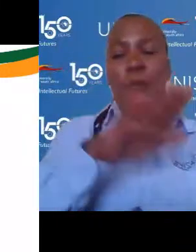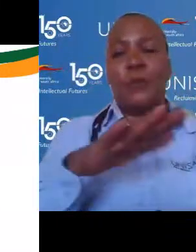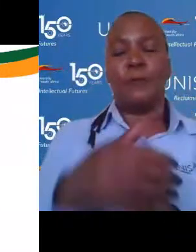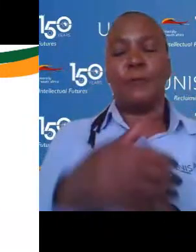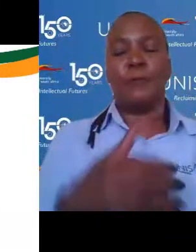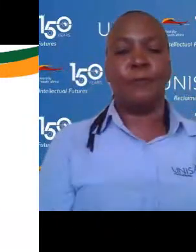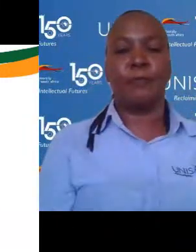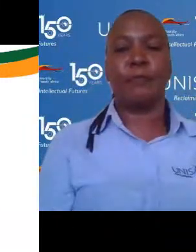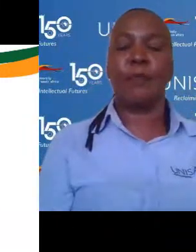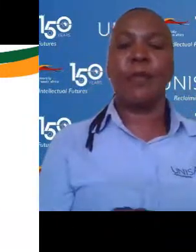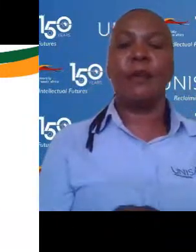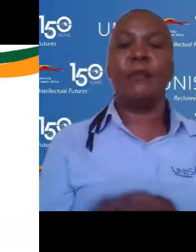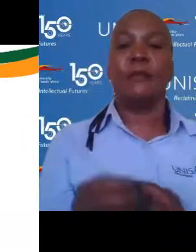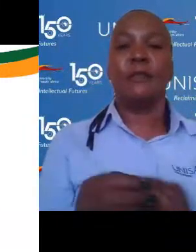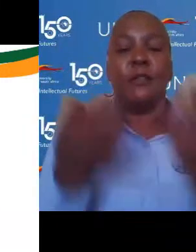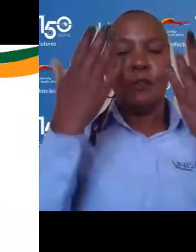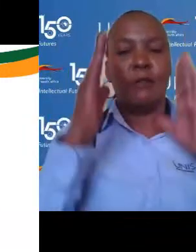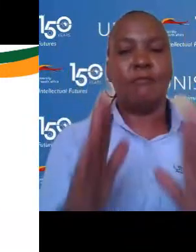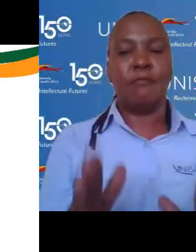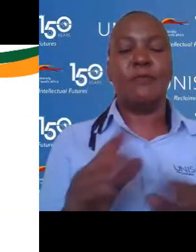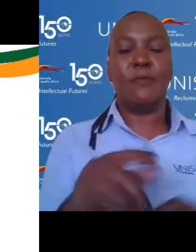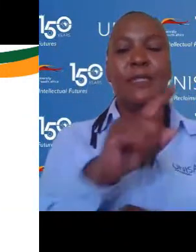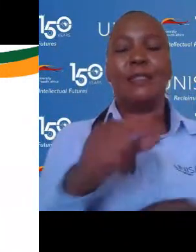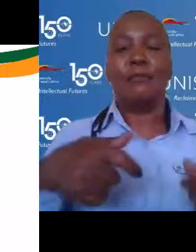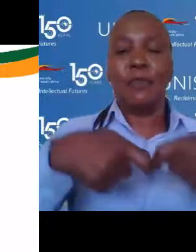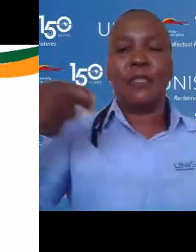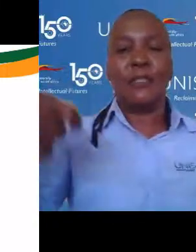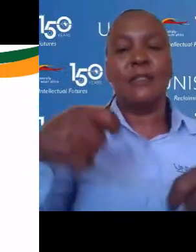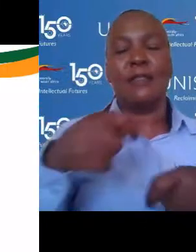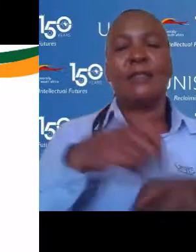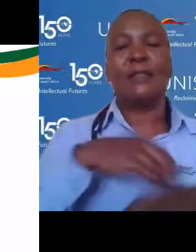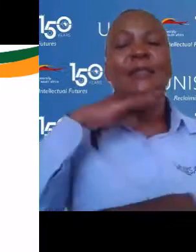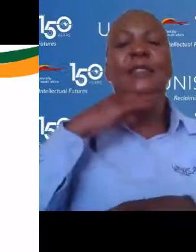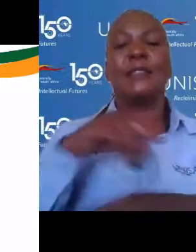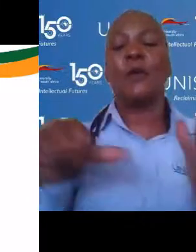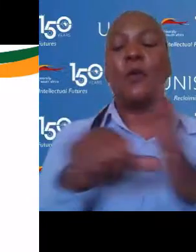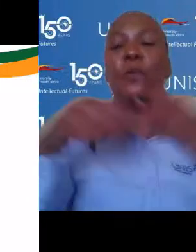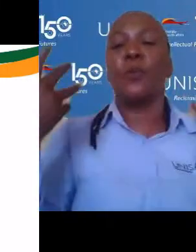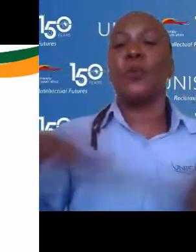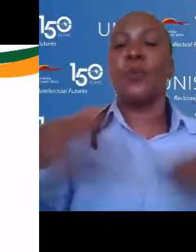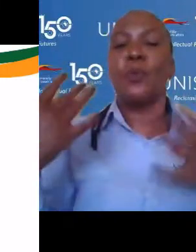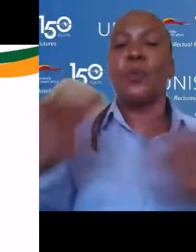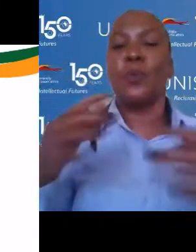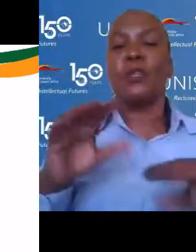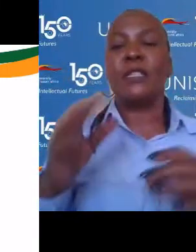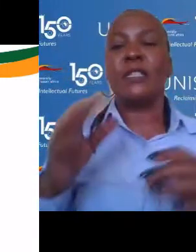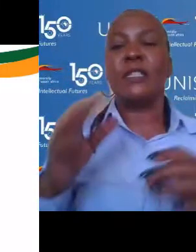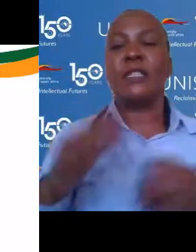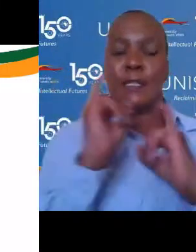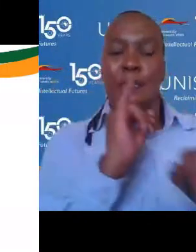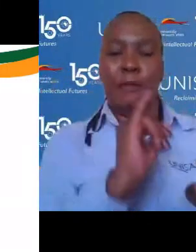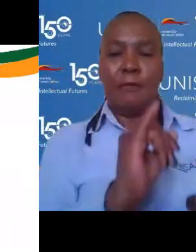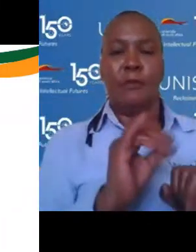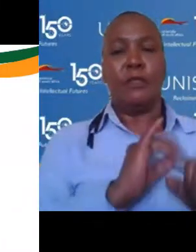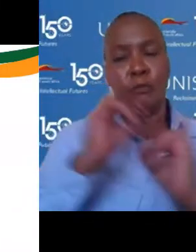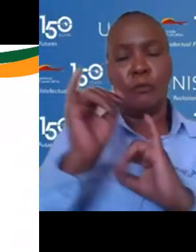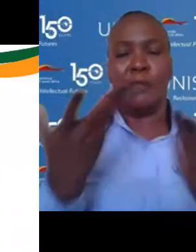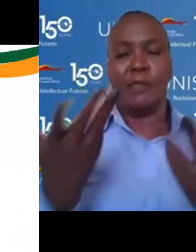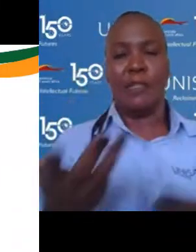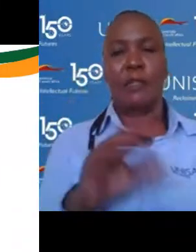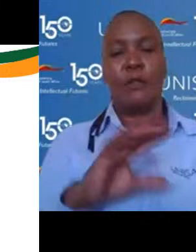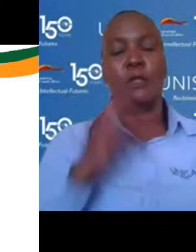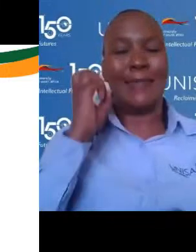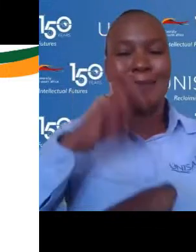Students, I cannot stress this enough. These are important ingredients. It's your induction, it's your toolkit, it's things that you require